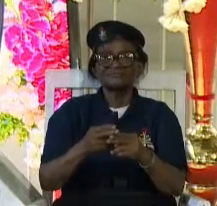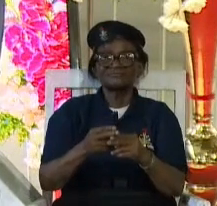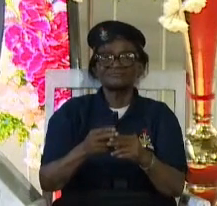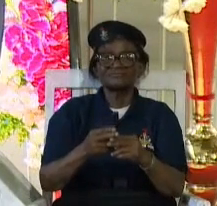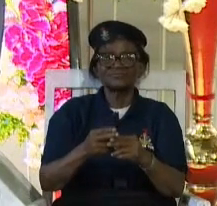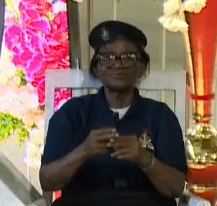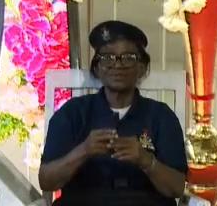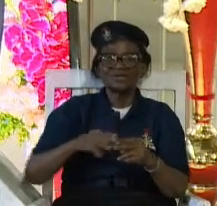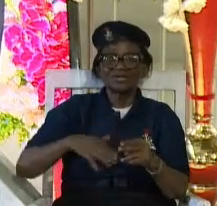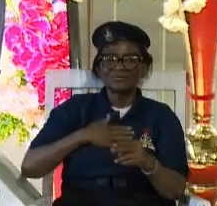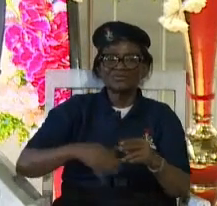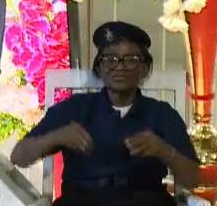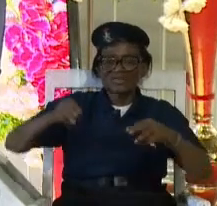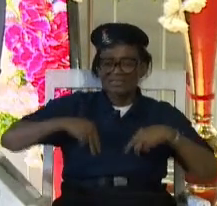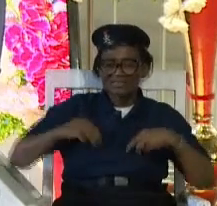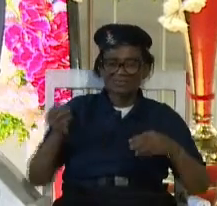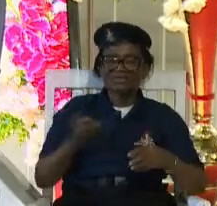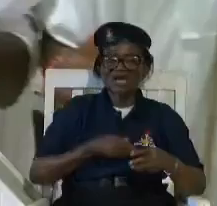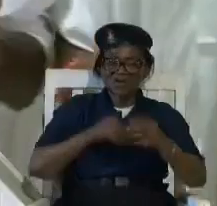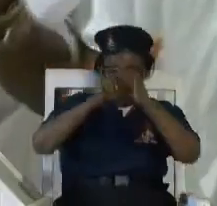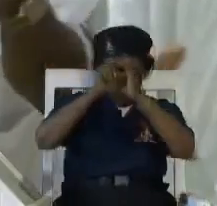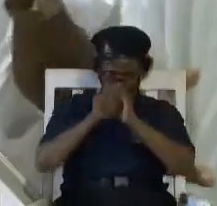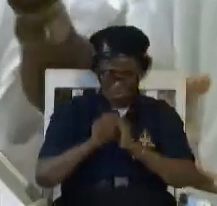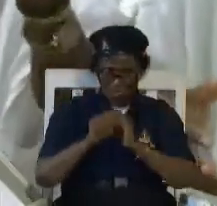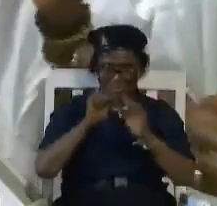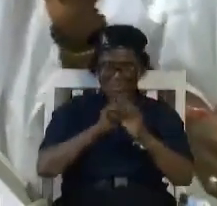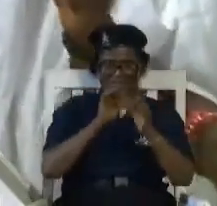Please accept our worship in Jesus' name.